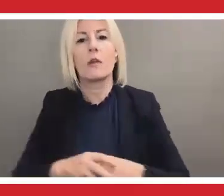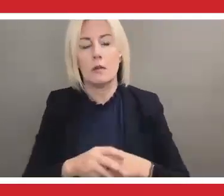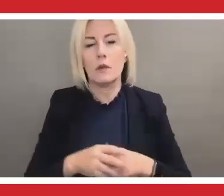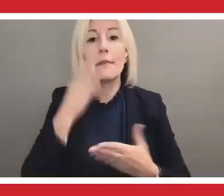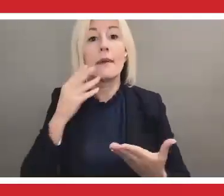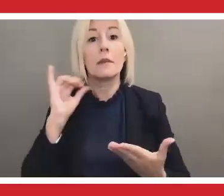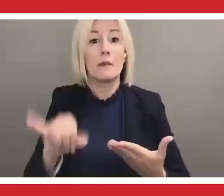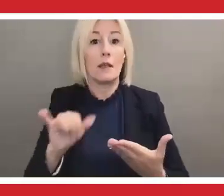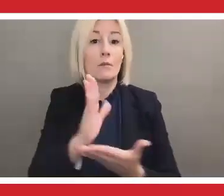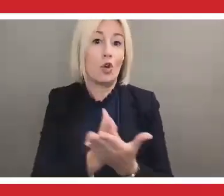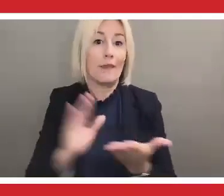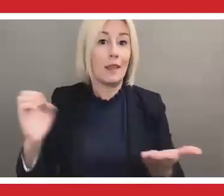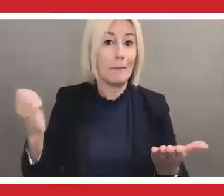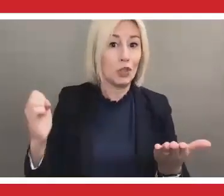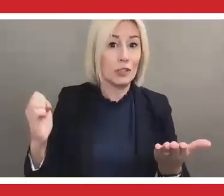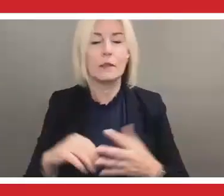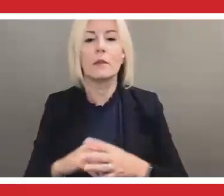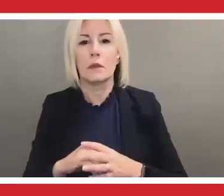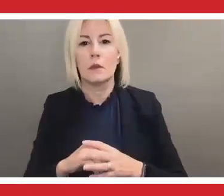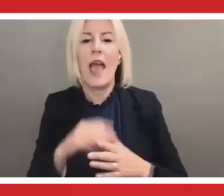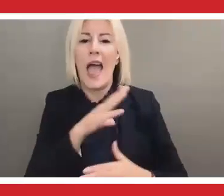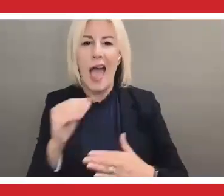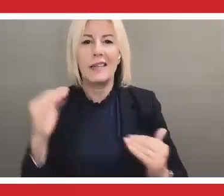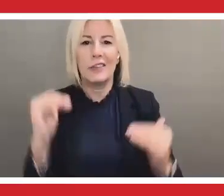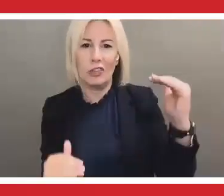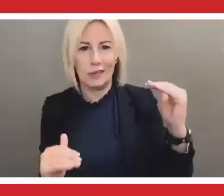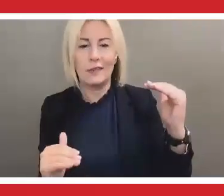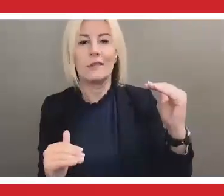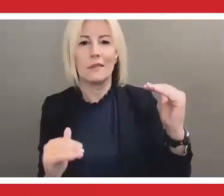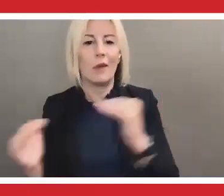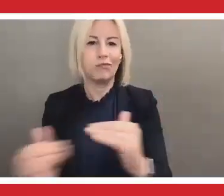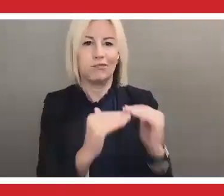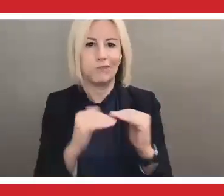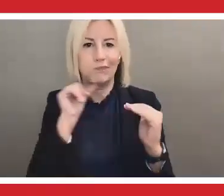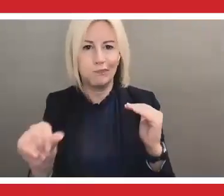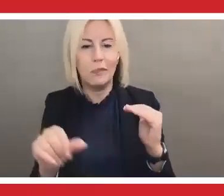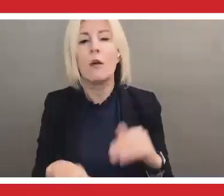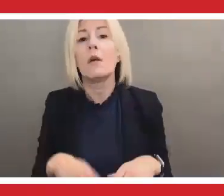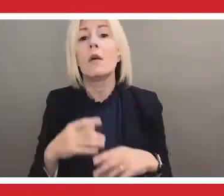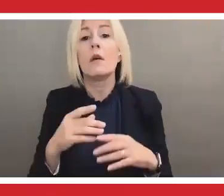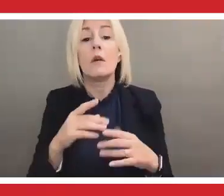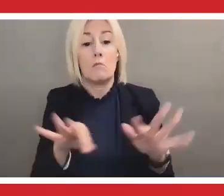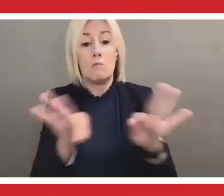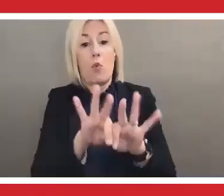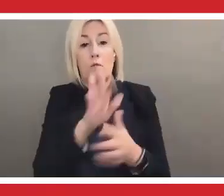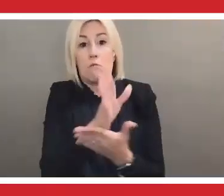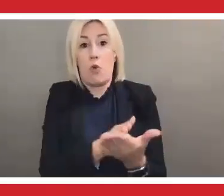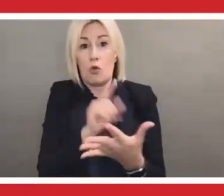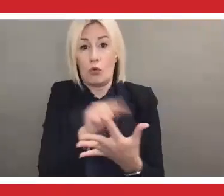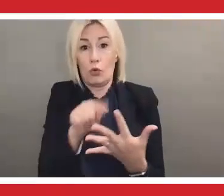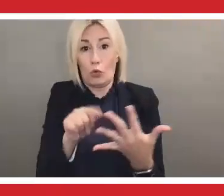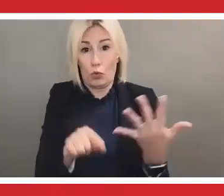emergency, and also in justice. So these are the key sectors that got